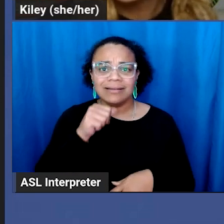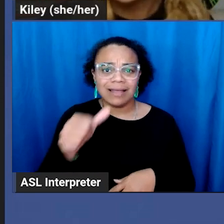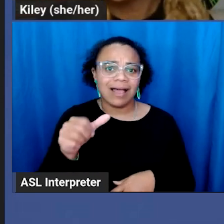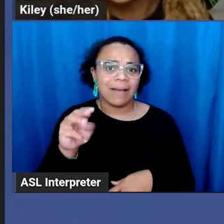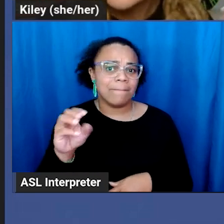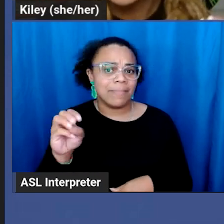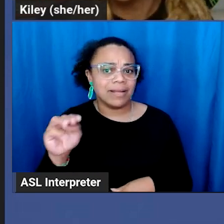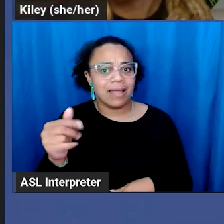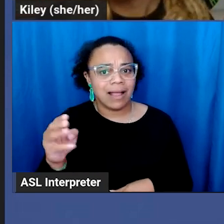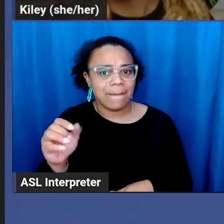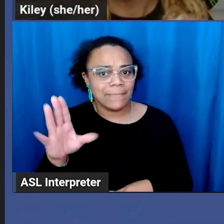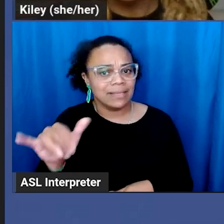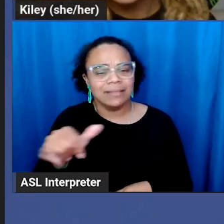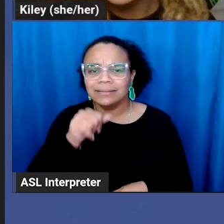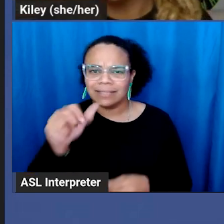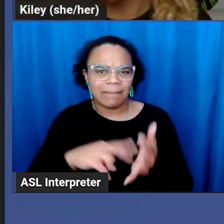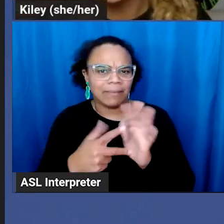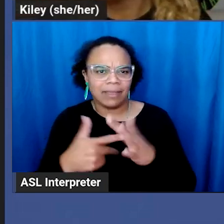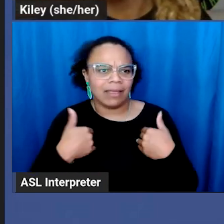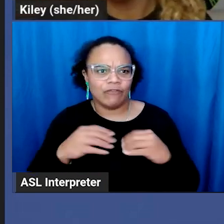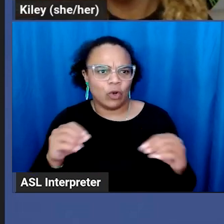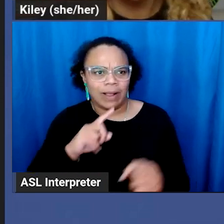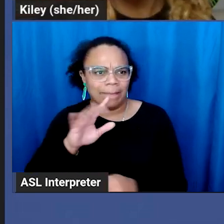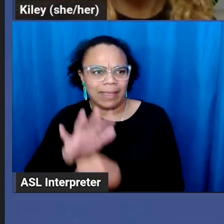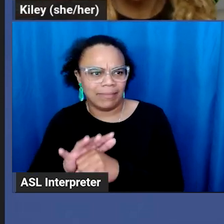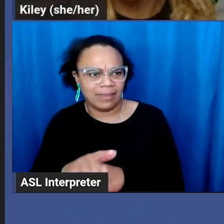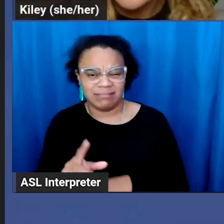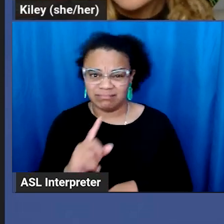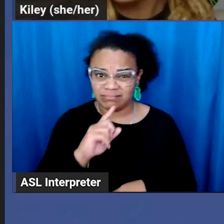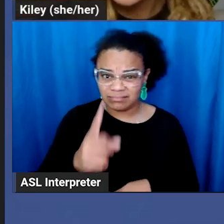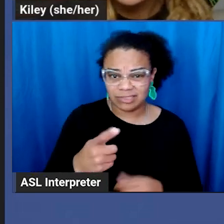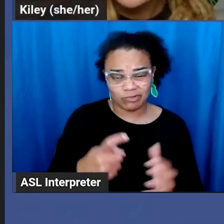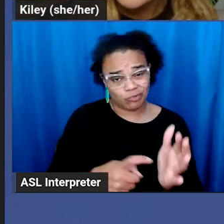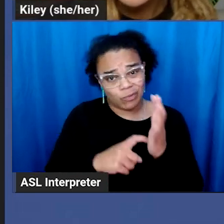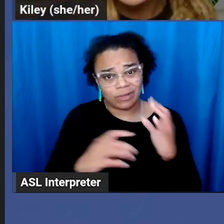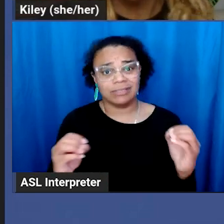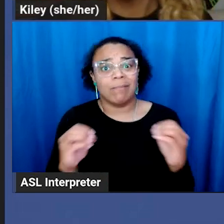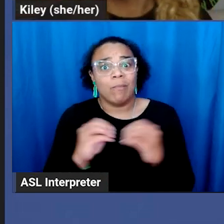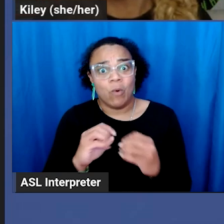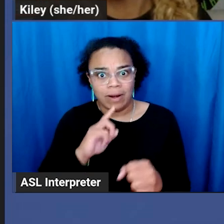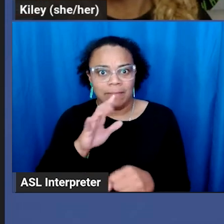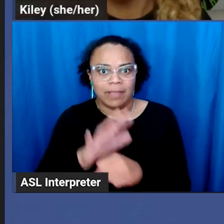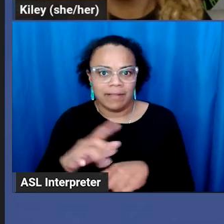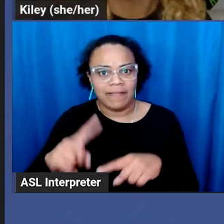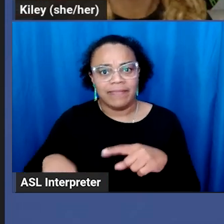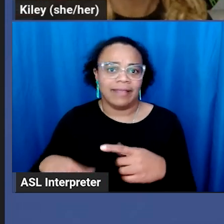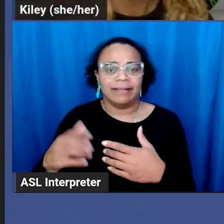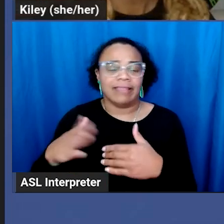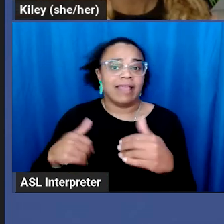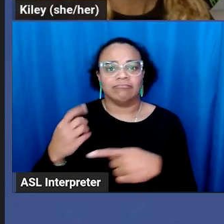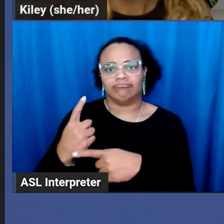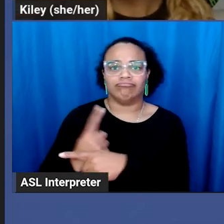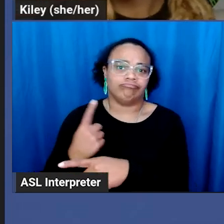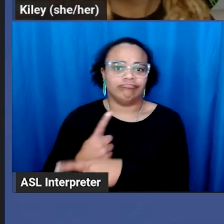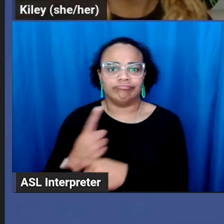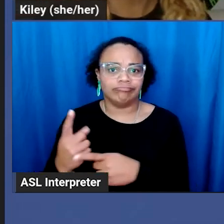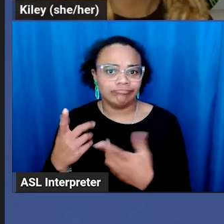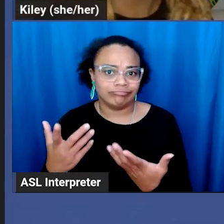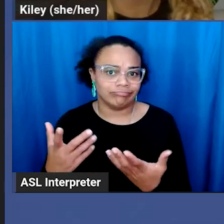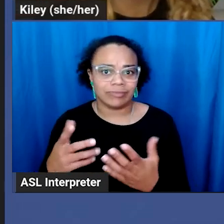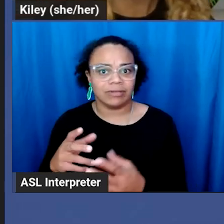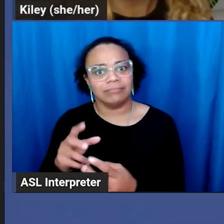commitment like people say. If anything, it requires more connection than your average monogamous relationship. And sex